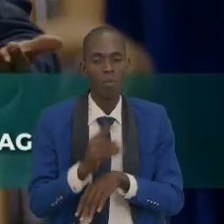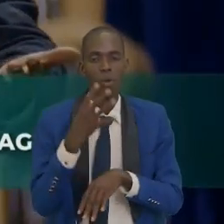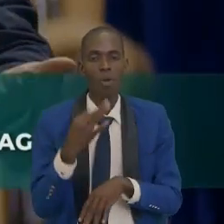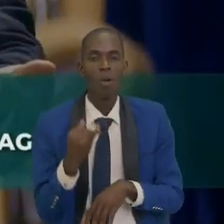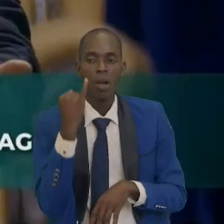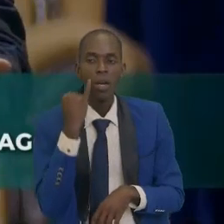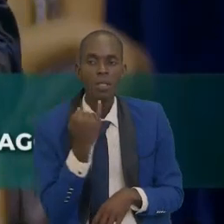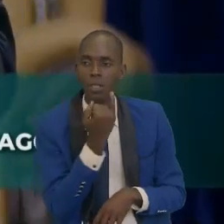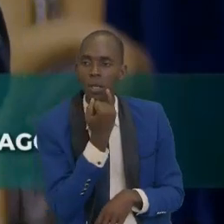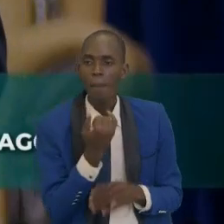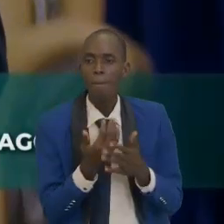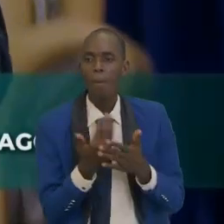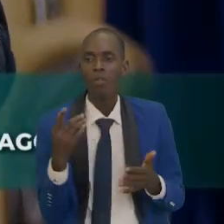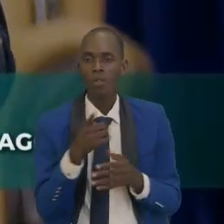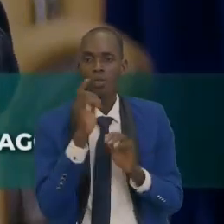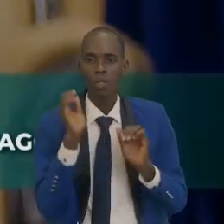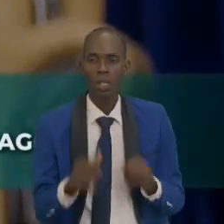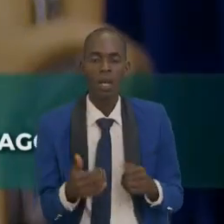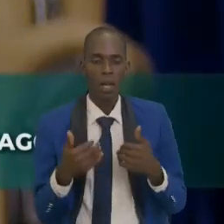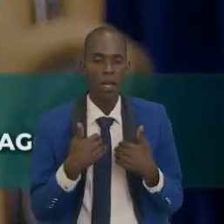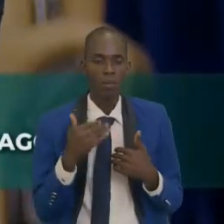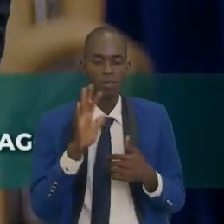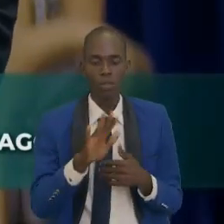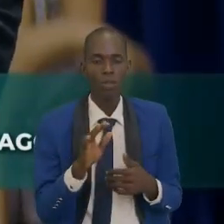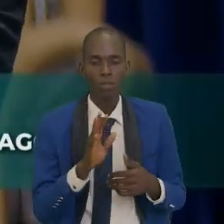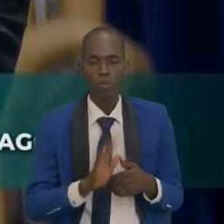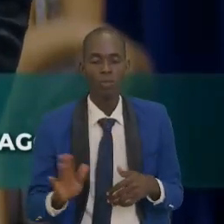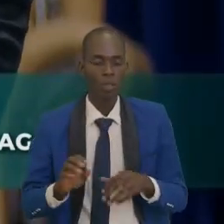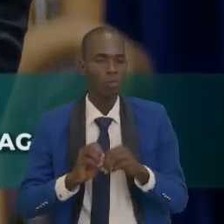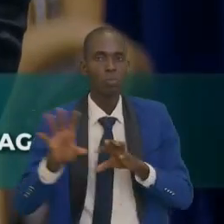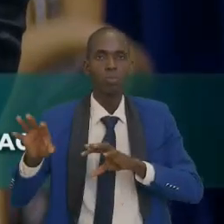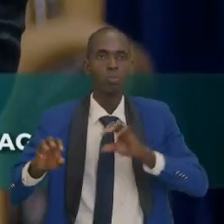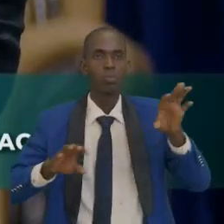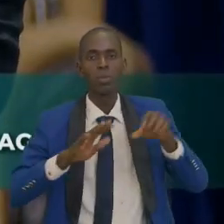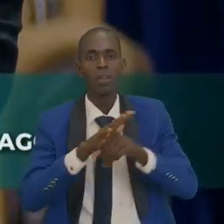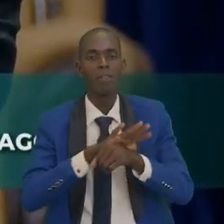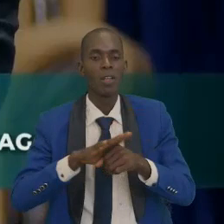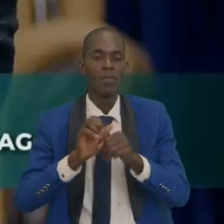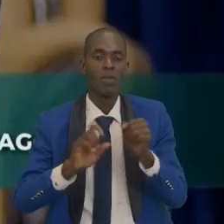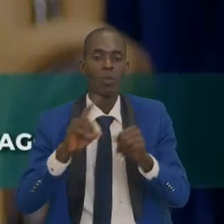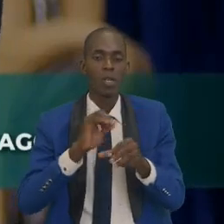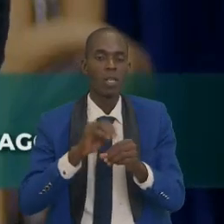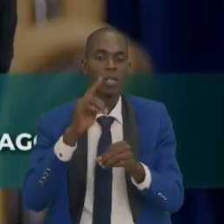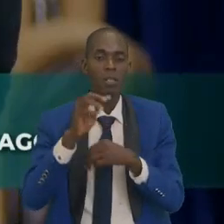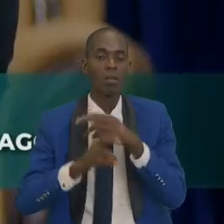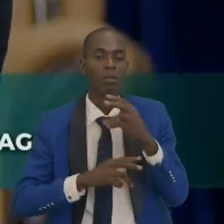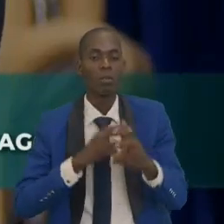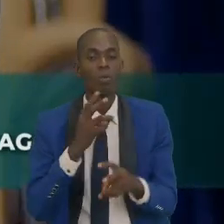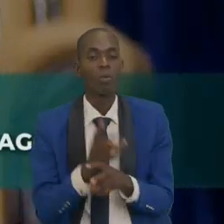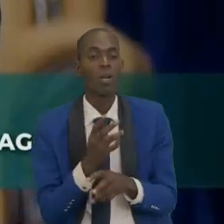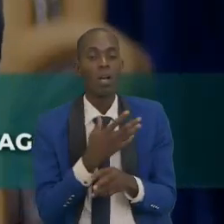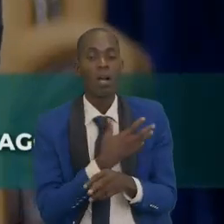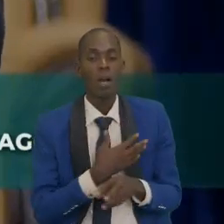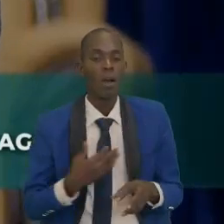before you can have them scattered around all over the world and before